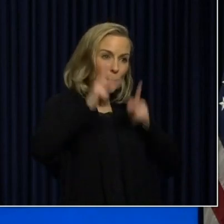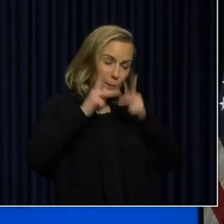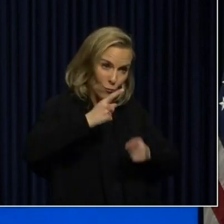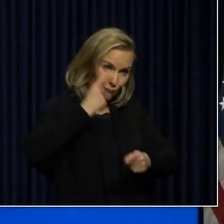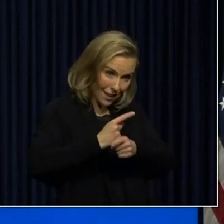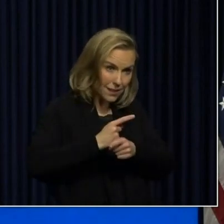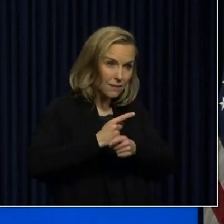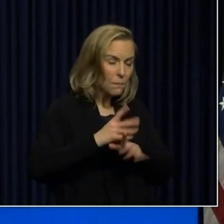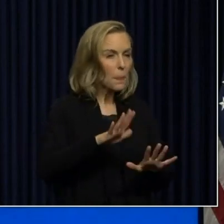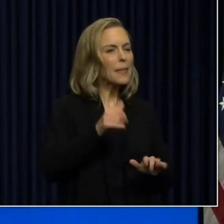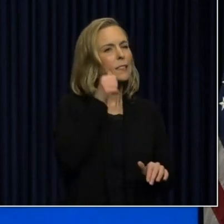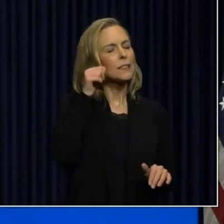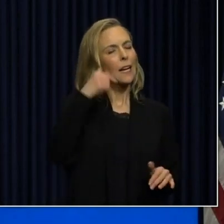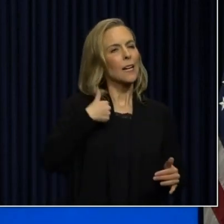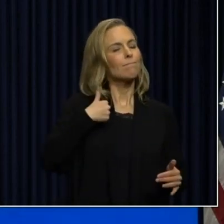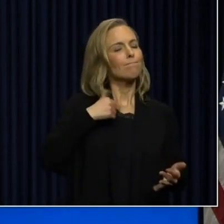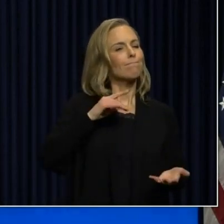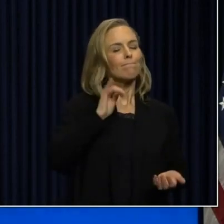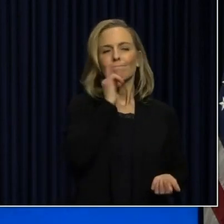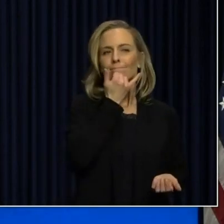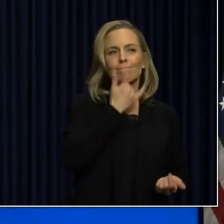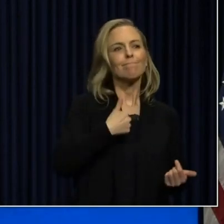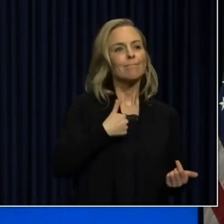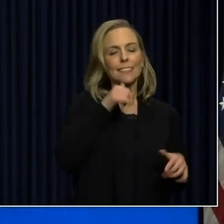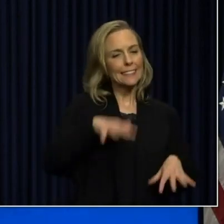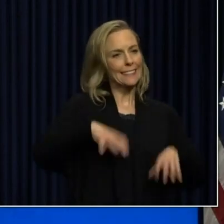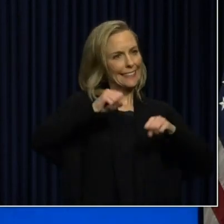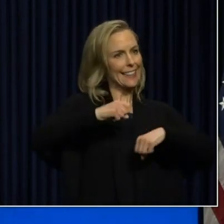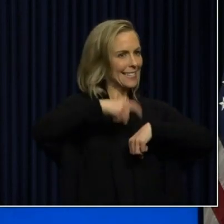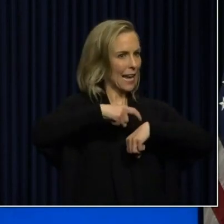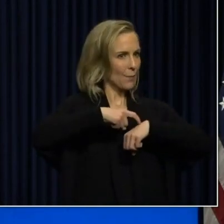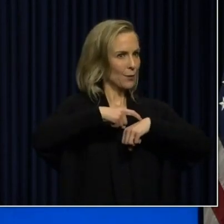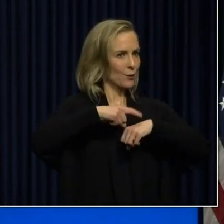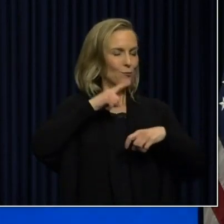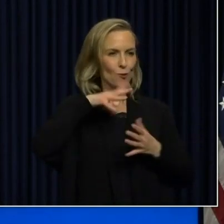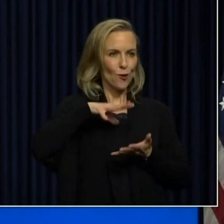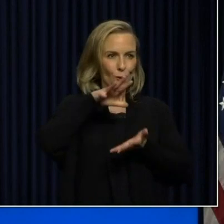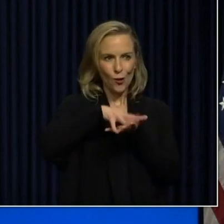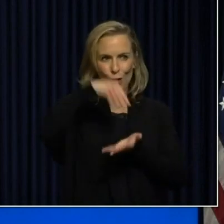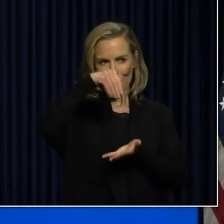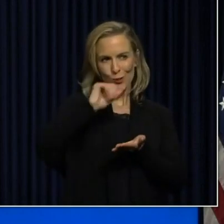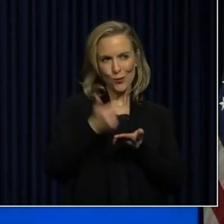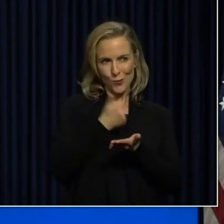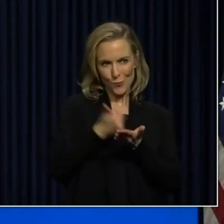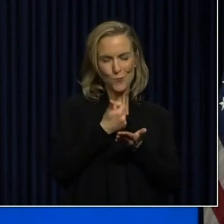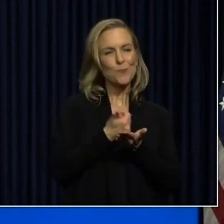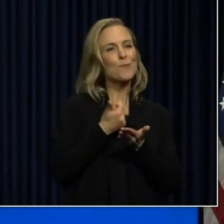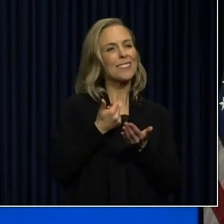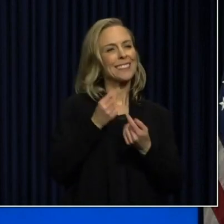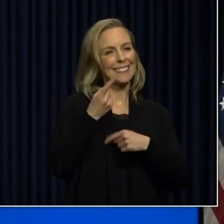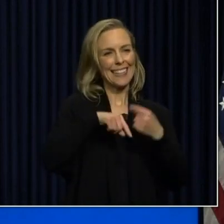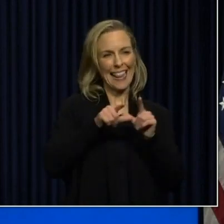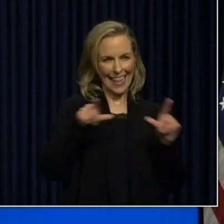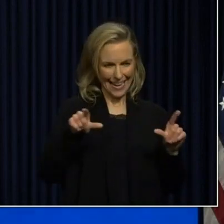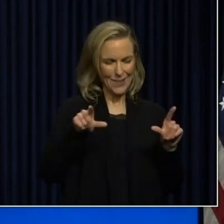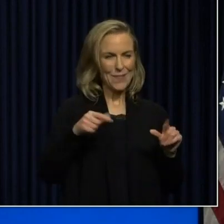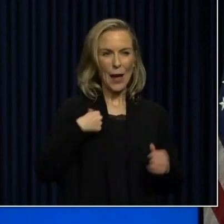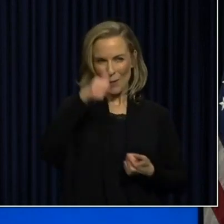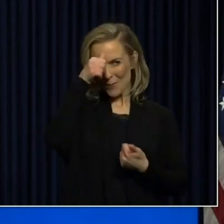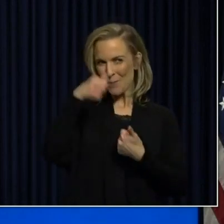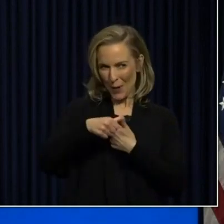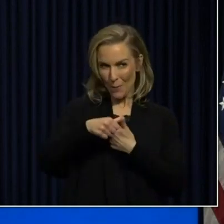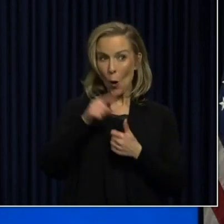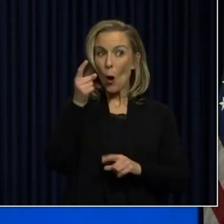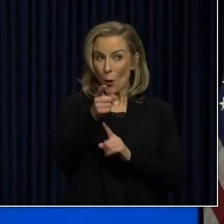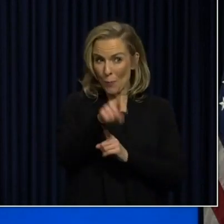And yesterday I messed up in that we did not take the time to learn a little new sign language. So I do remember what